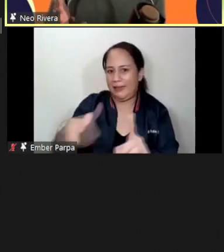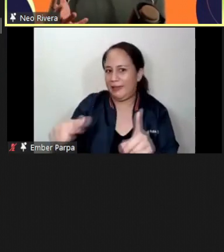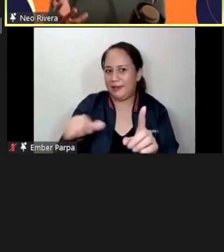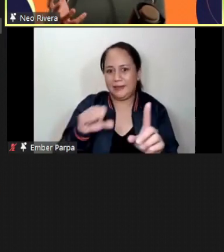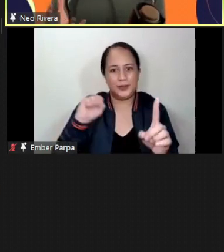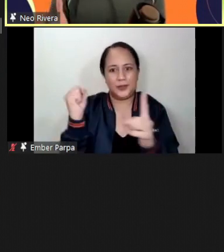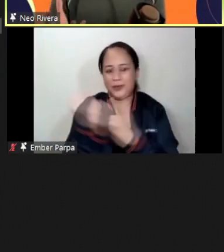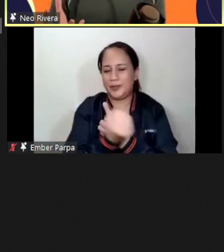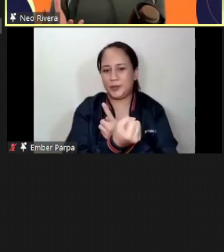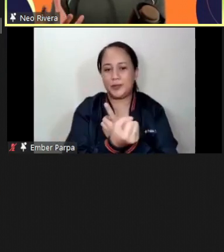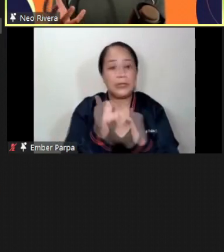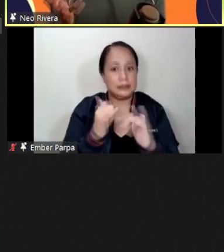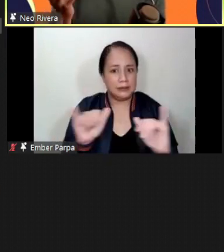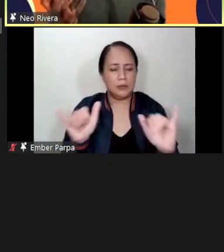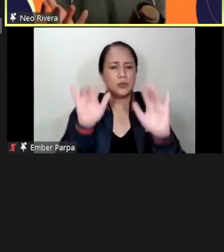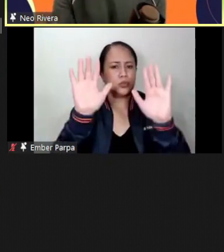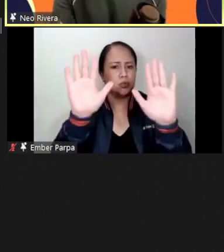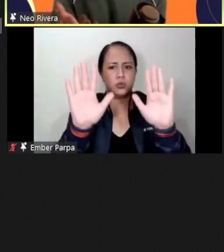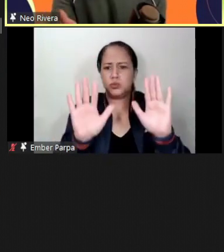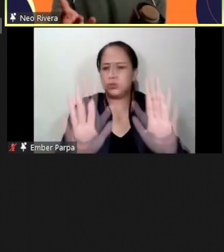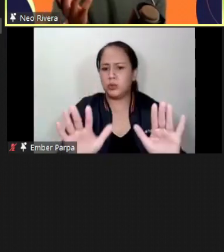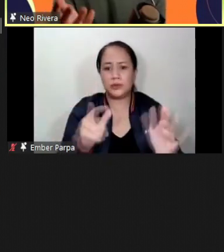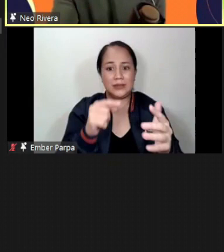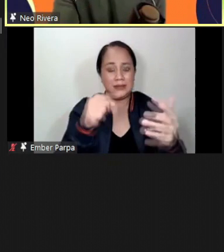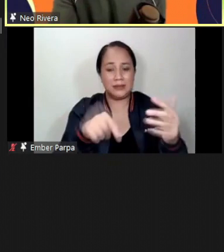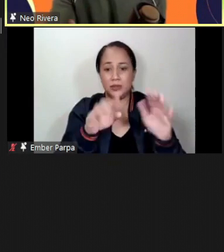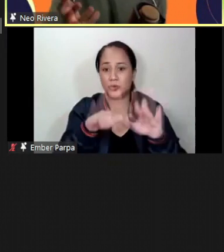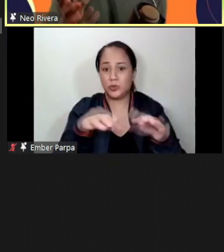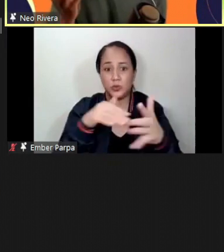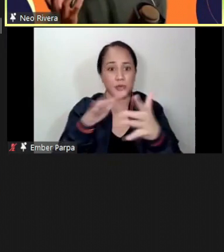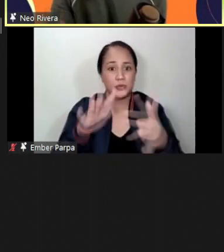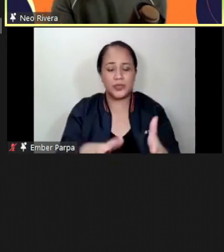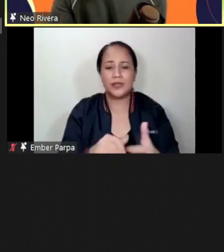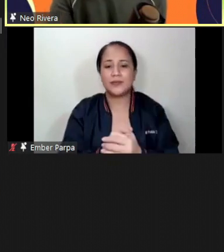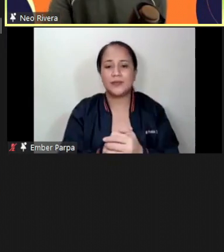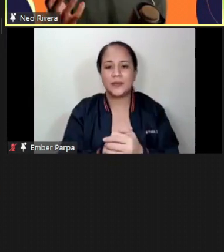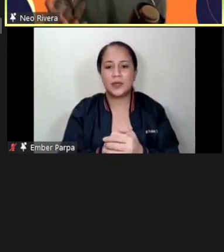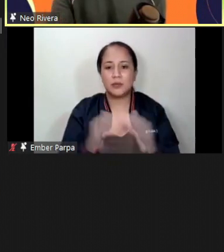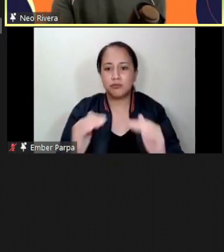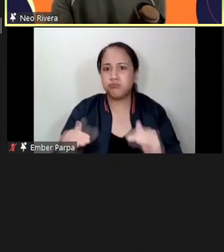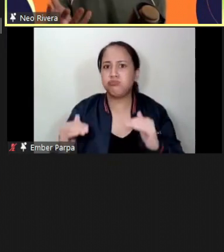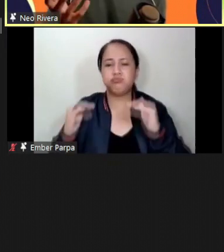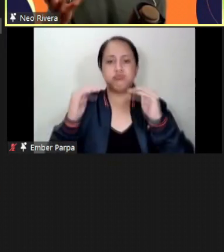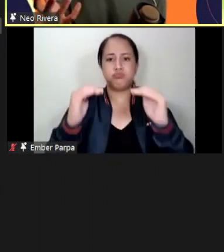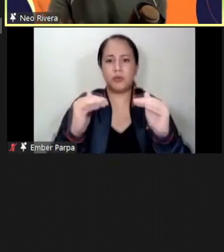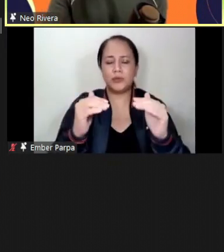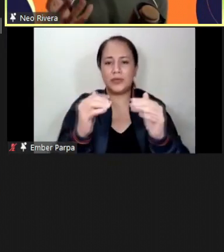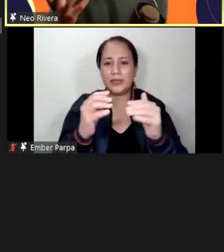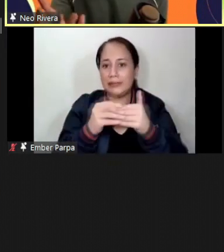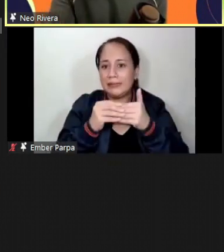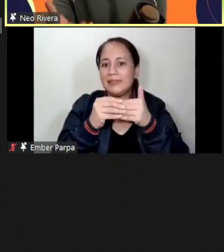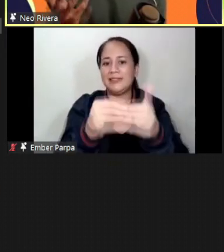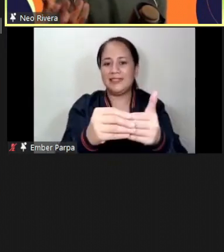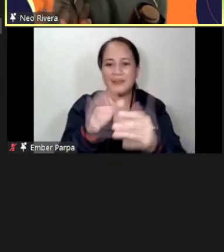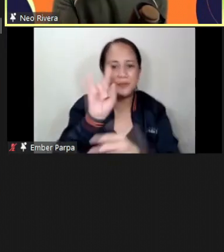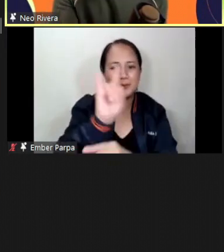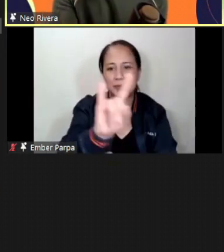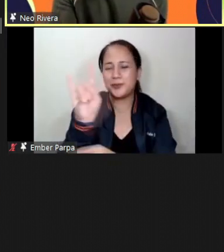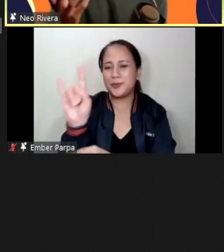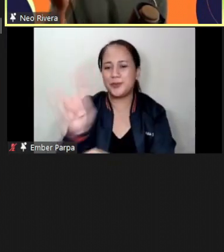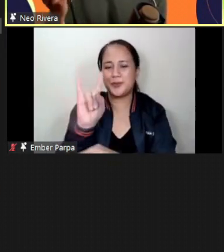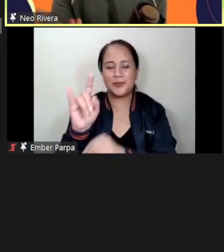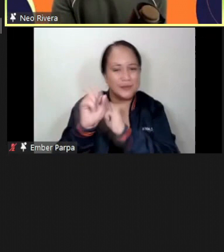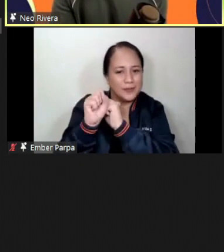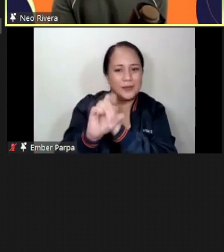it's also amazing how these kids, these students are just stepping up and spearheading this campaign, this